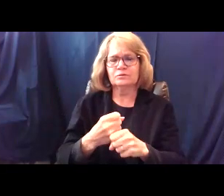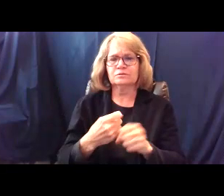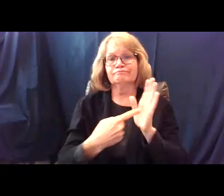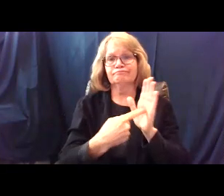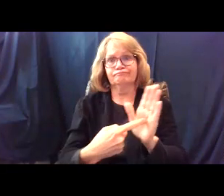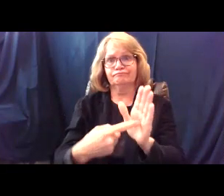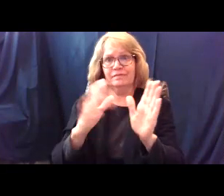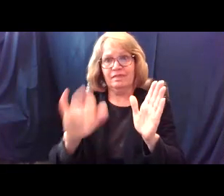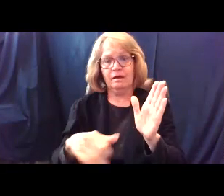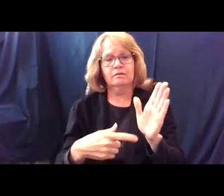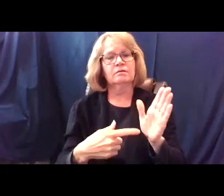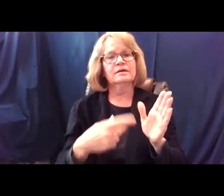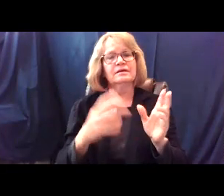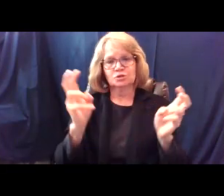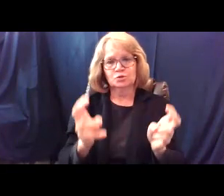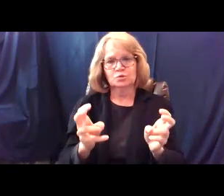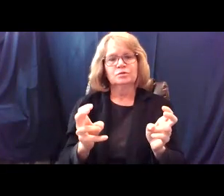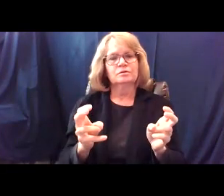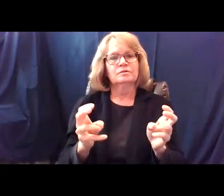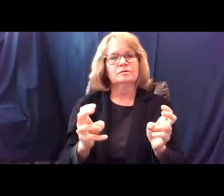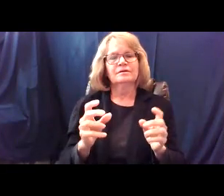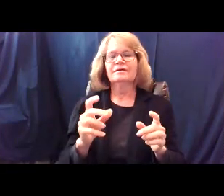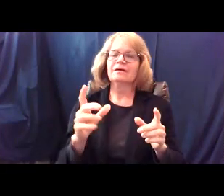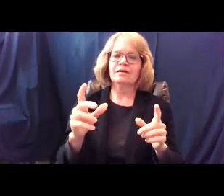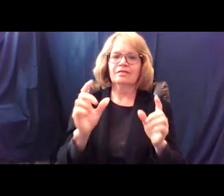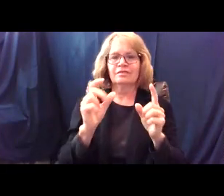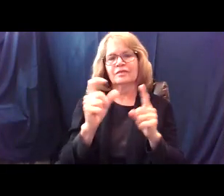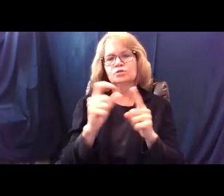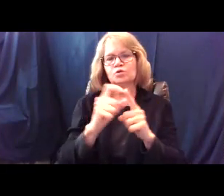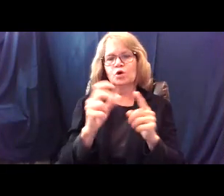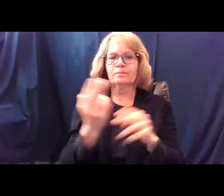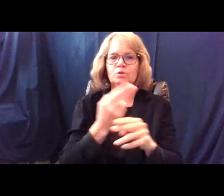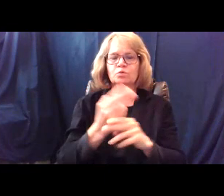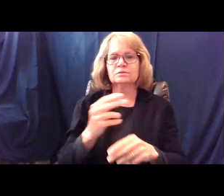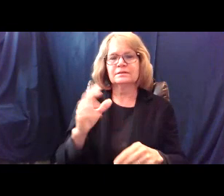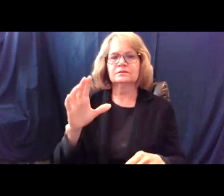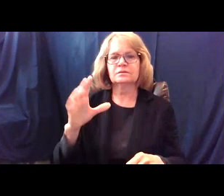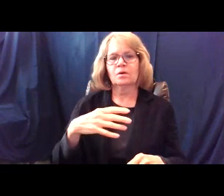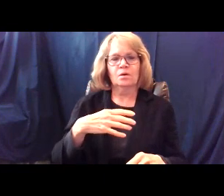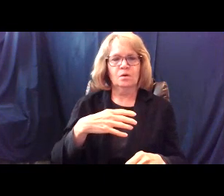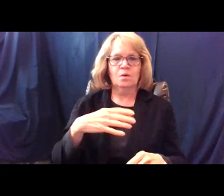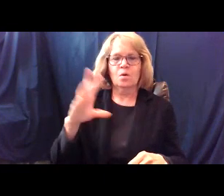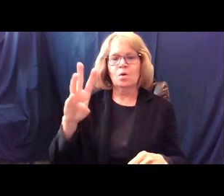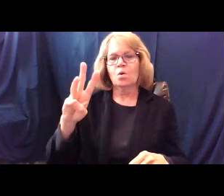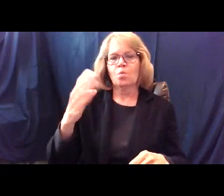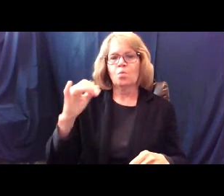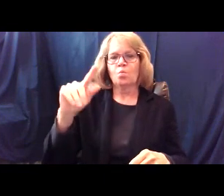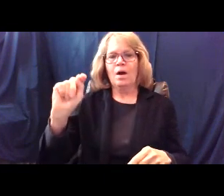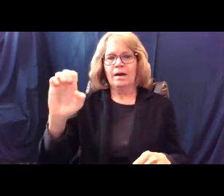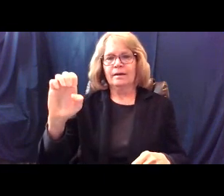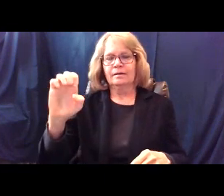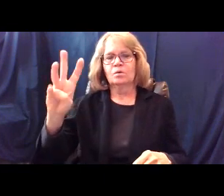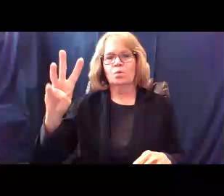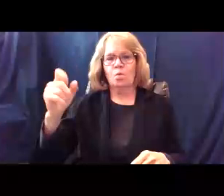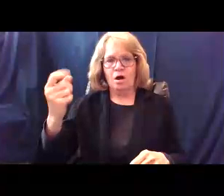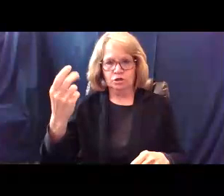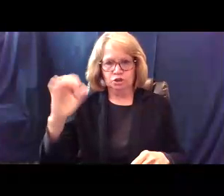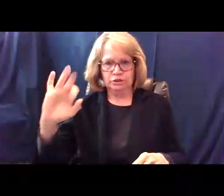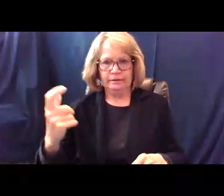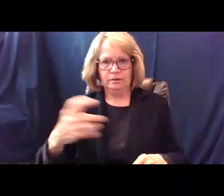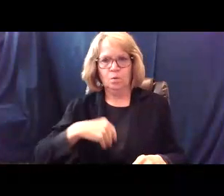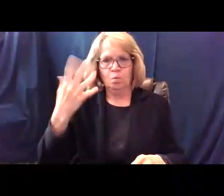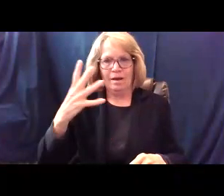and the term that's often used is whitewashing of a property. So we see this impacting primarily households of color who